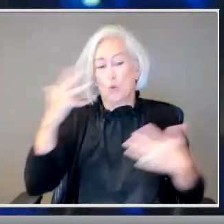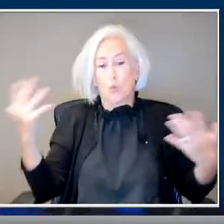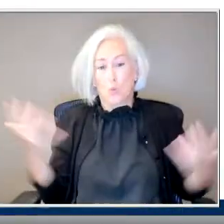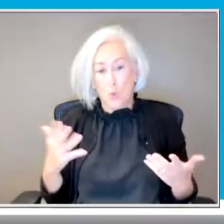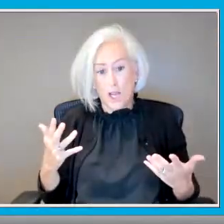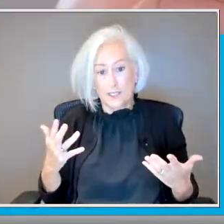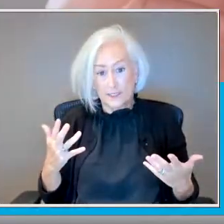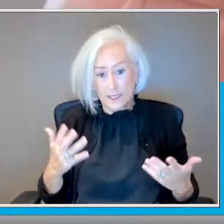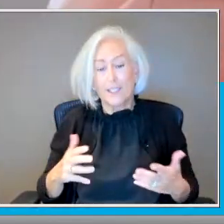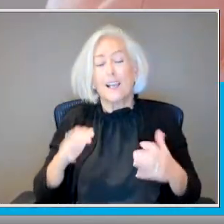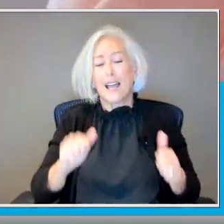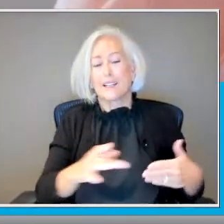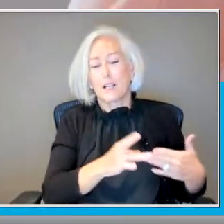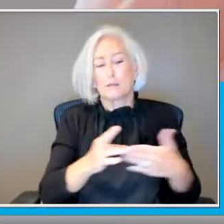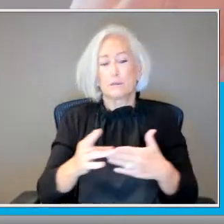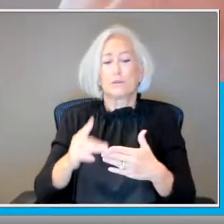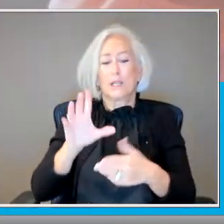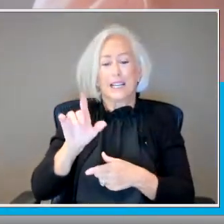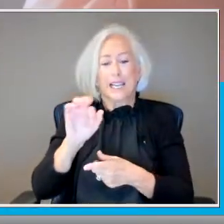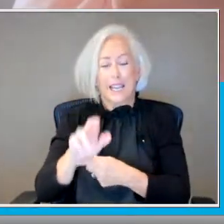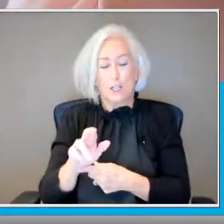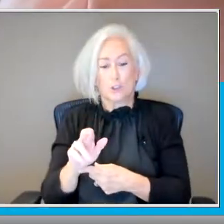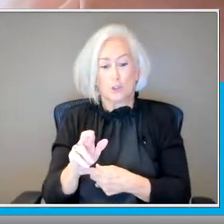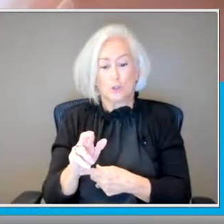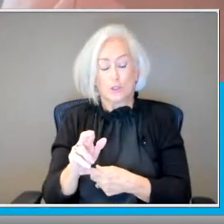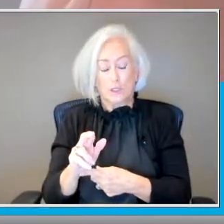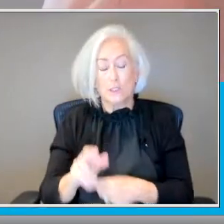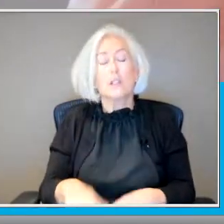Medical Update. Researchers are learning more about